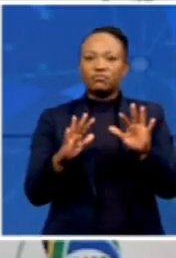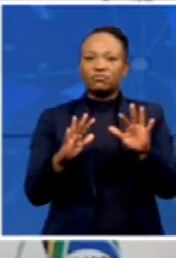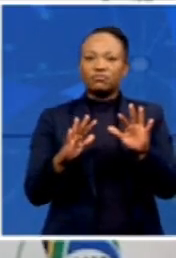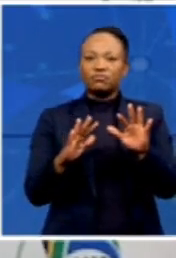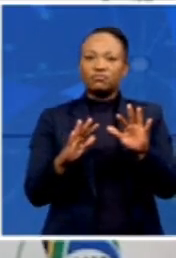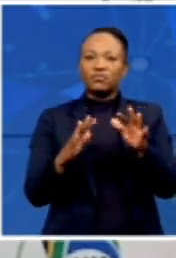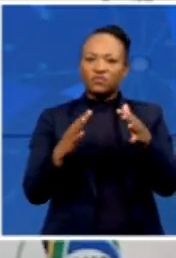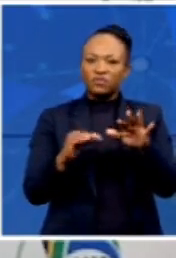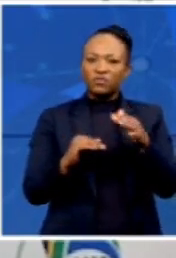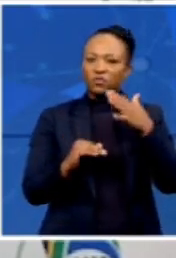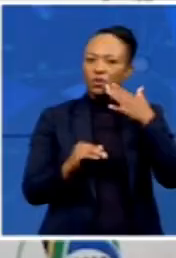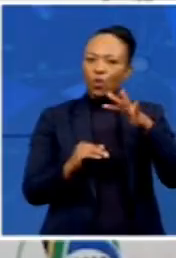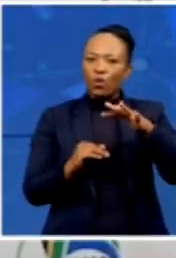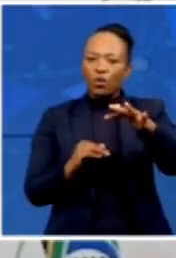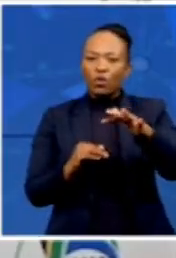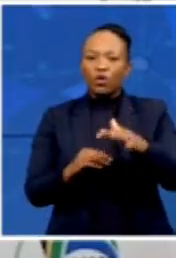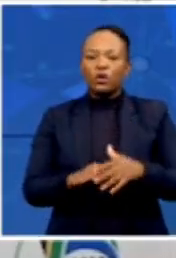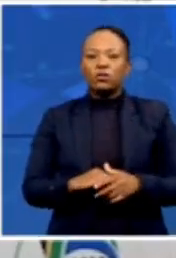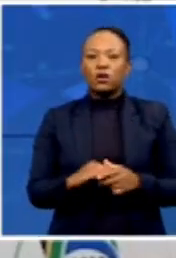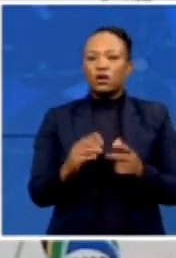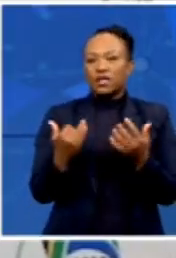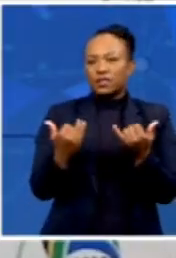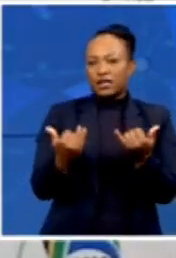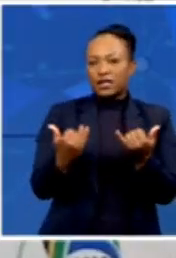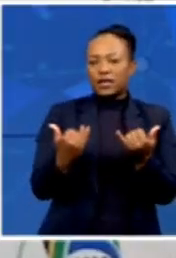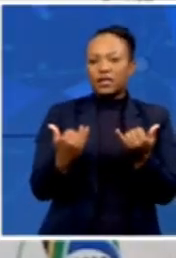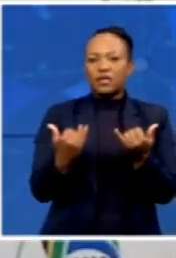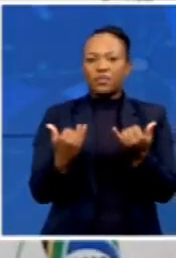The aim was to bring the water agenda to the fore